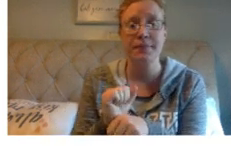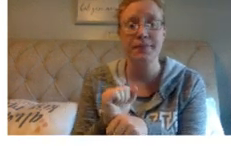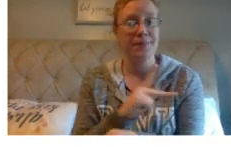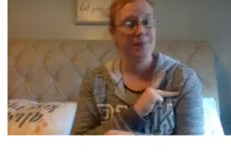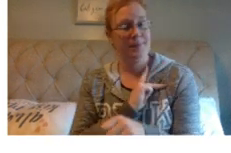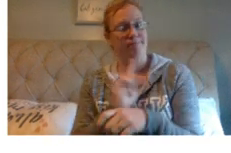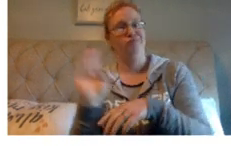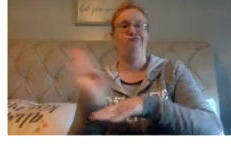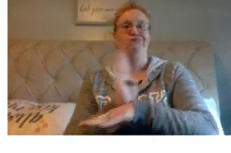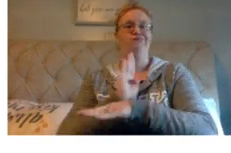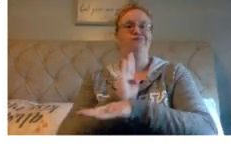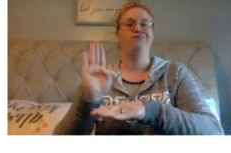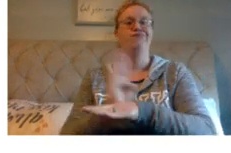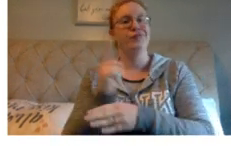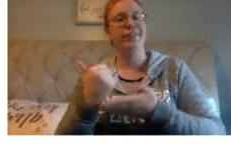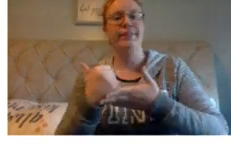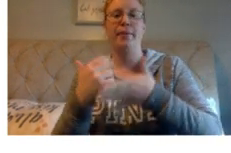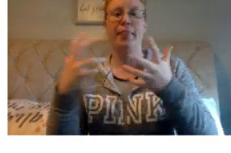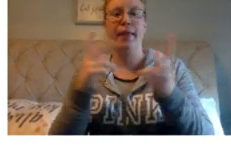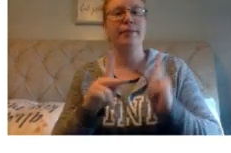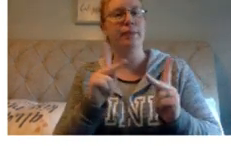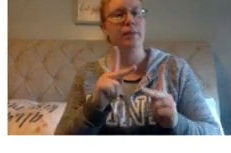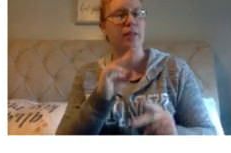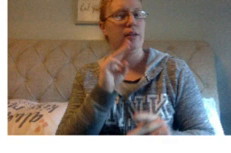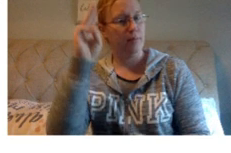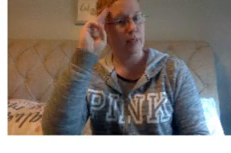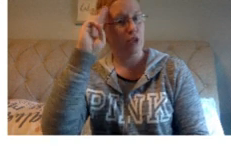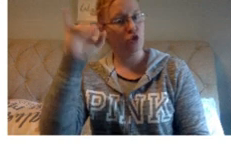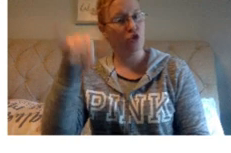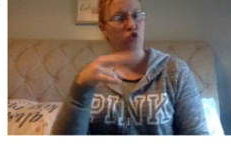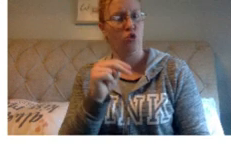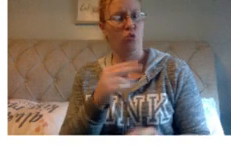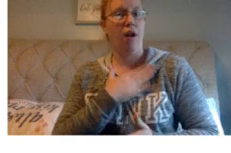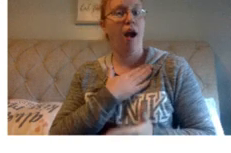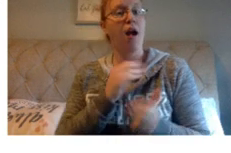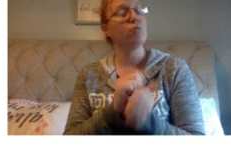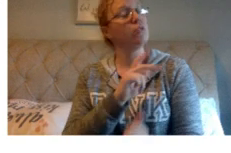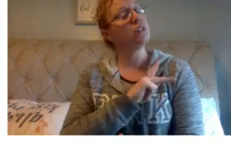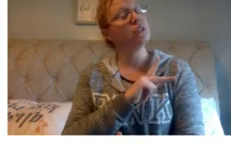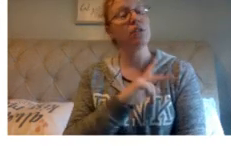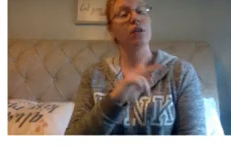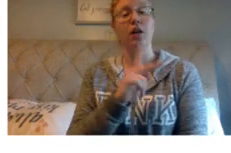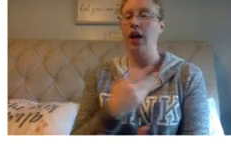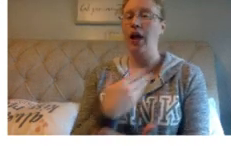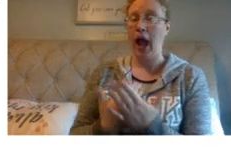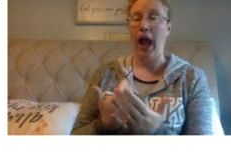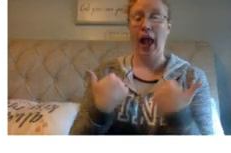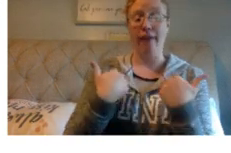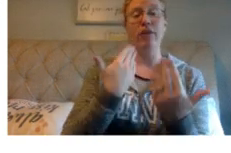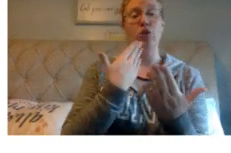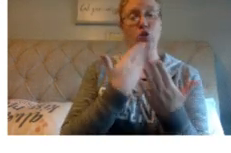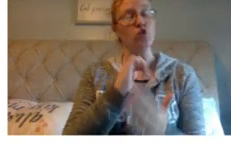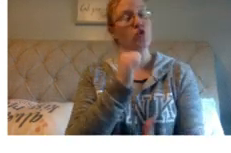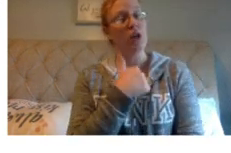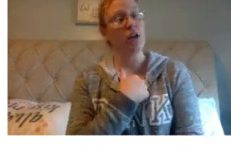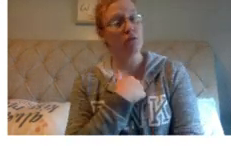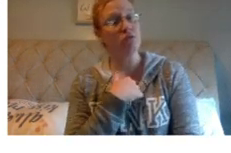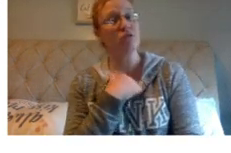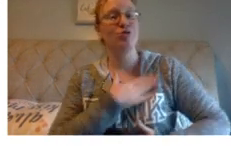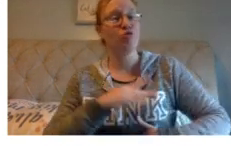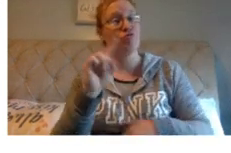Keisha is busy. She helps lots of people. Mr. Jones is happy with Keisha. Keisha has a good attitude. She enjoyed her